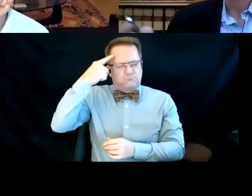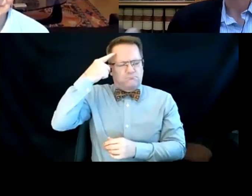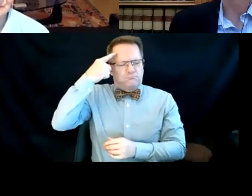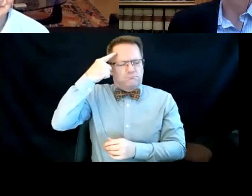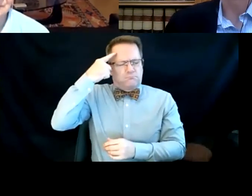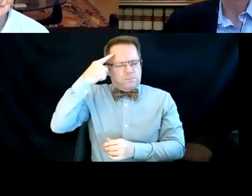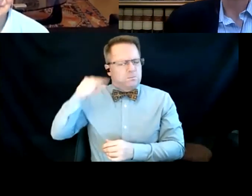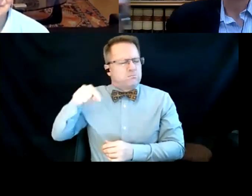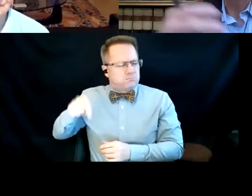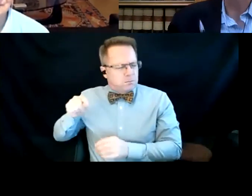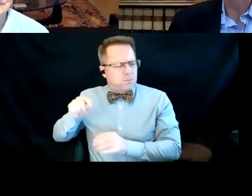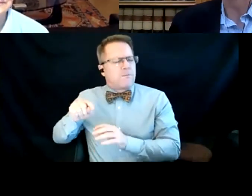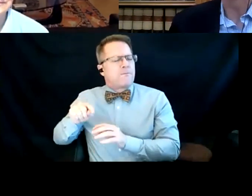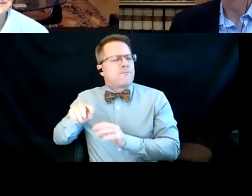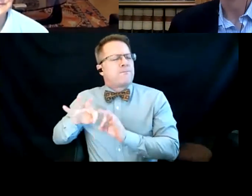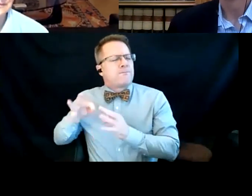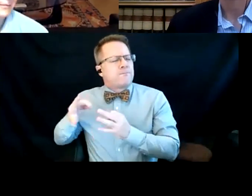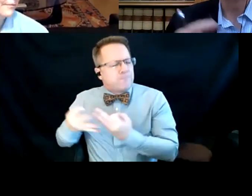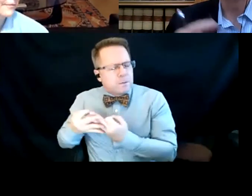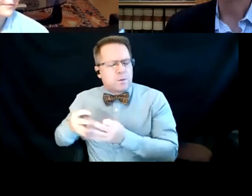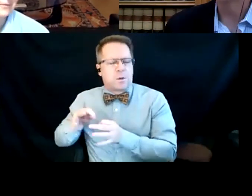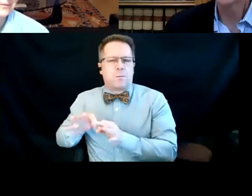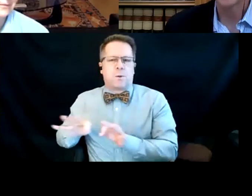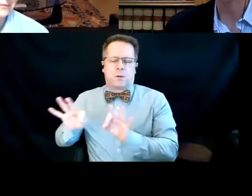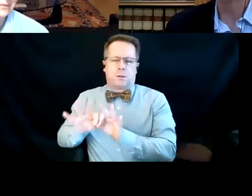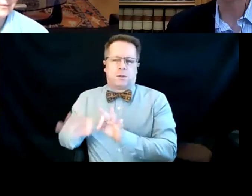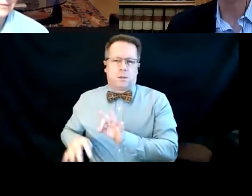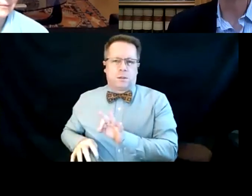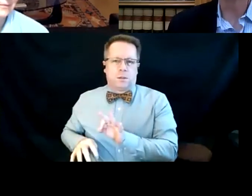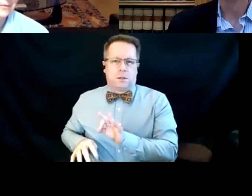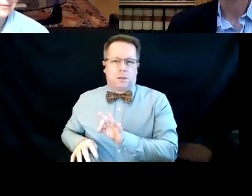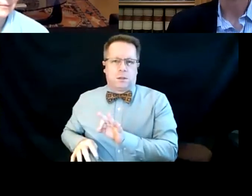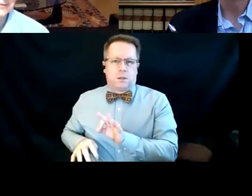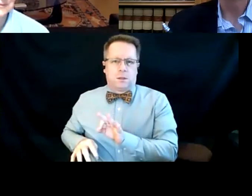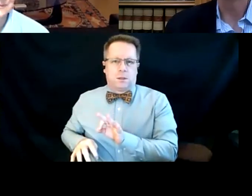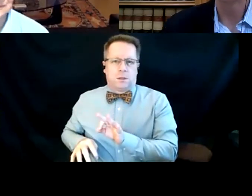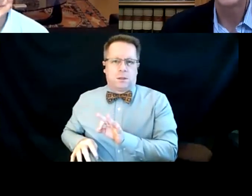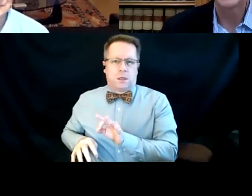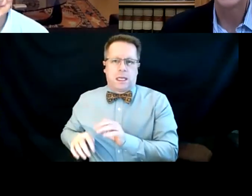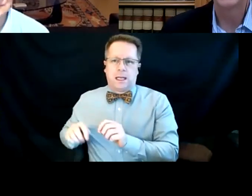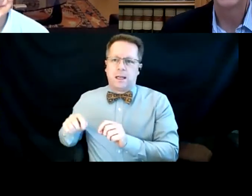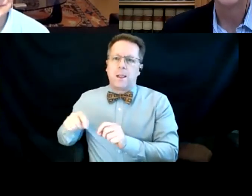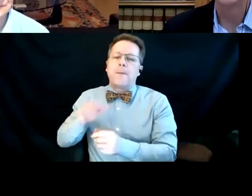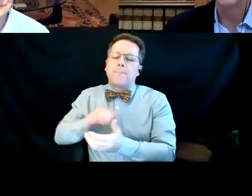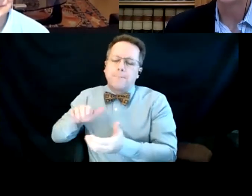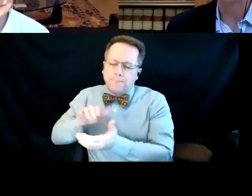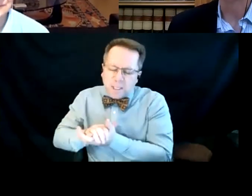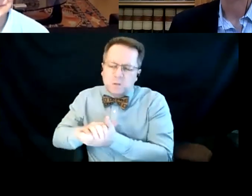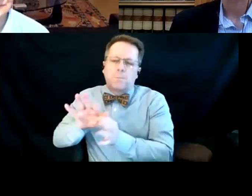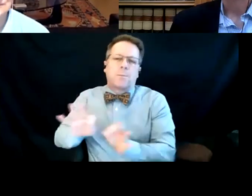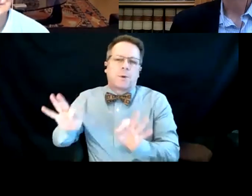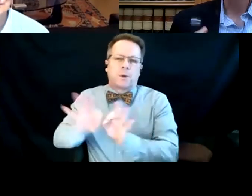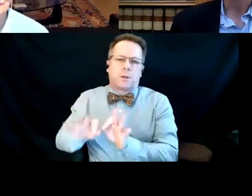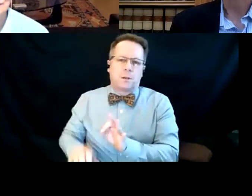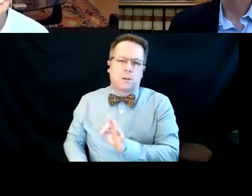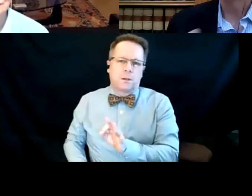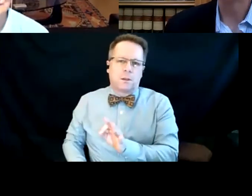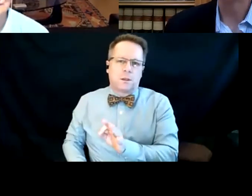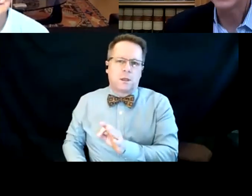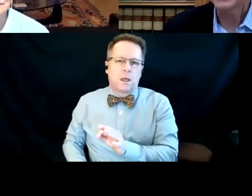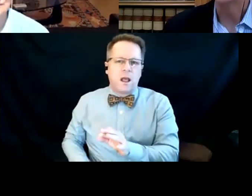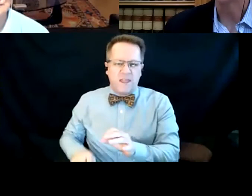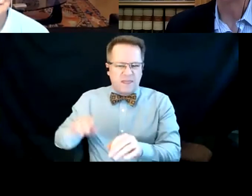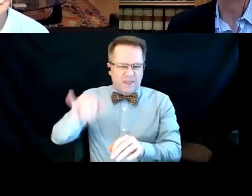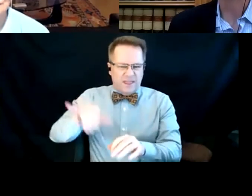they, you know, enlisted citizens across this country in that effort, and that's how